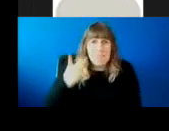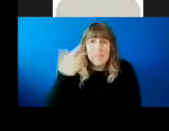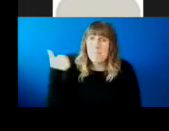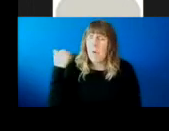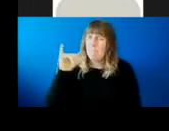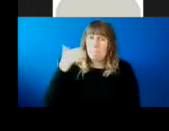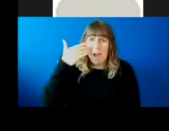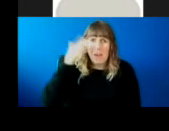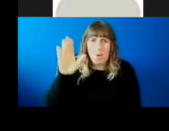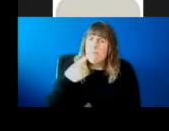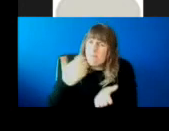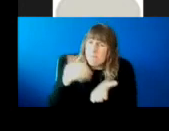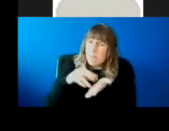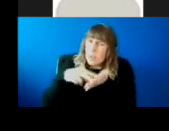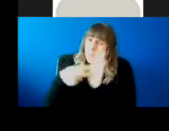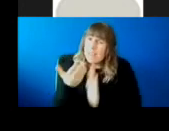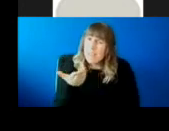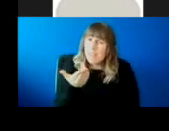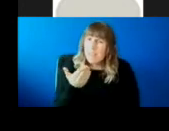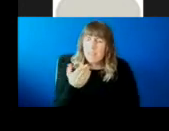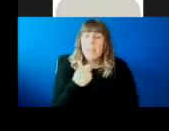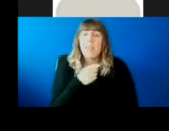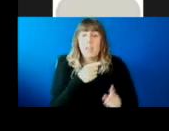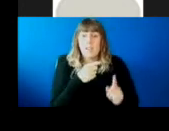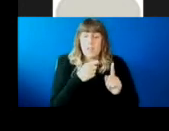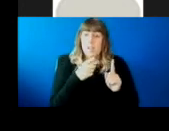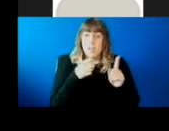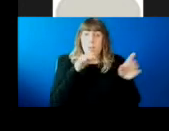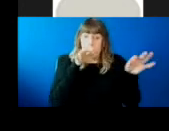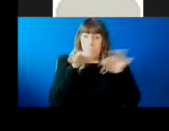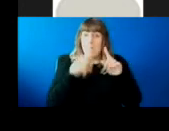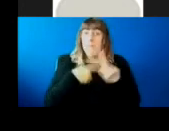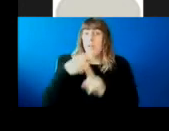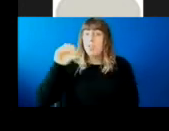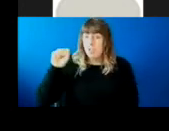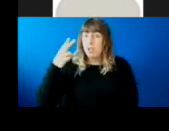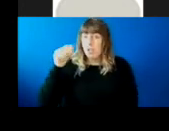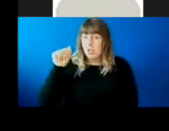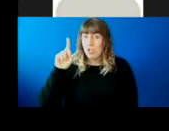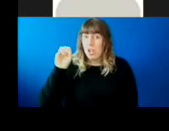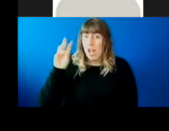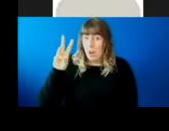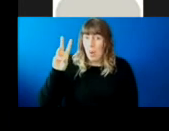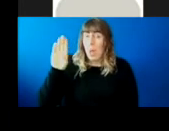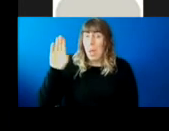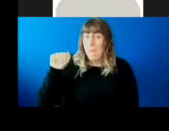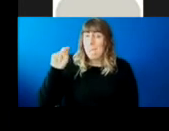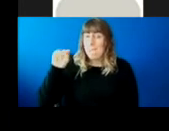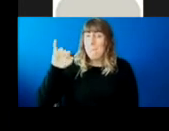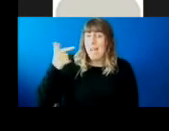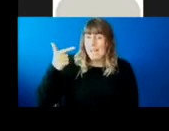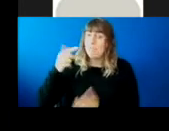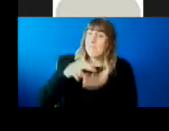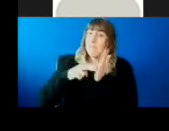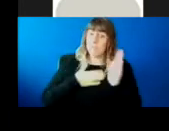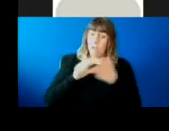Okay. Say that again. Can you talk a little bit about shadow banning? If most of our content is about